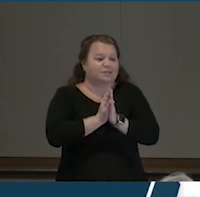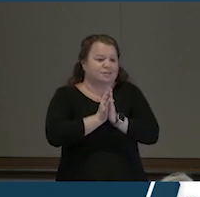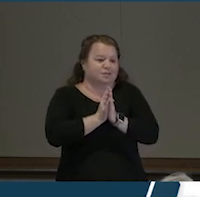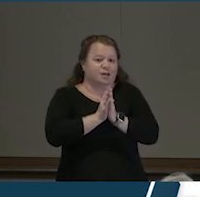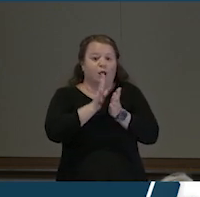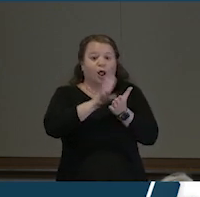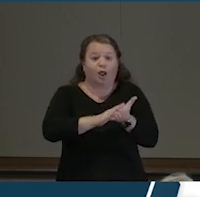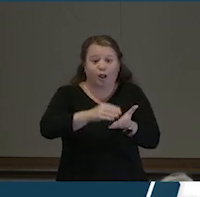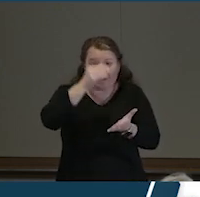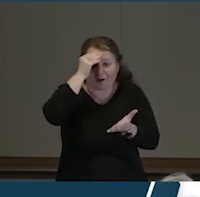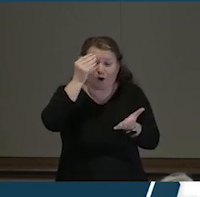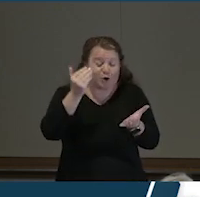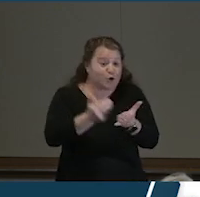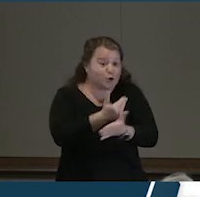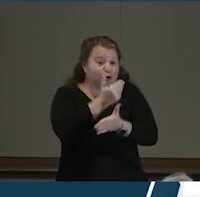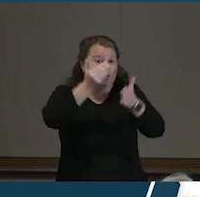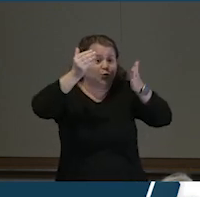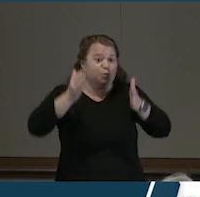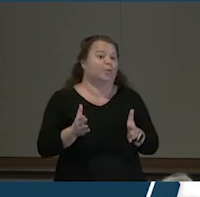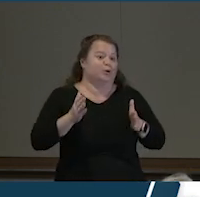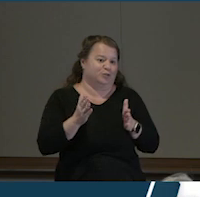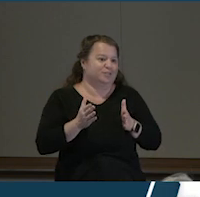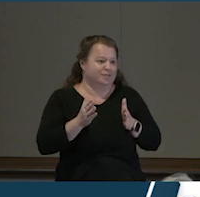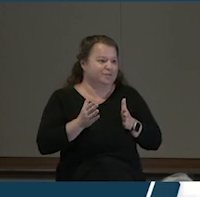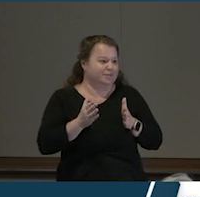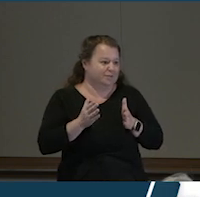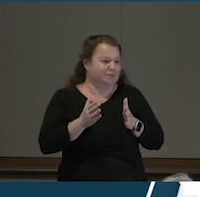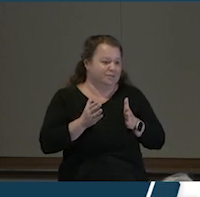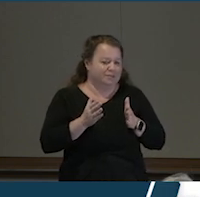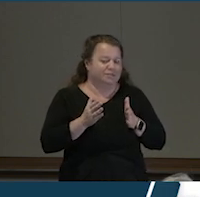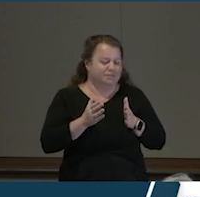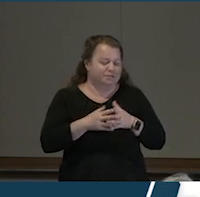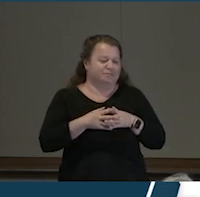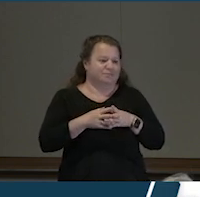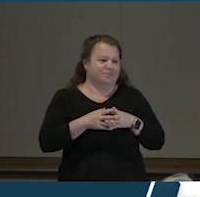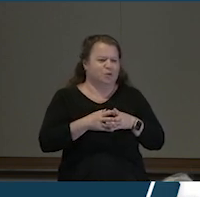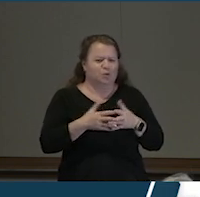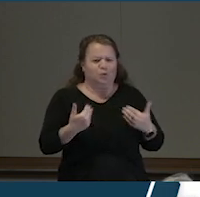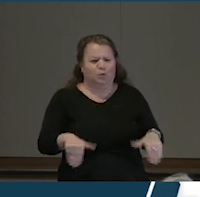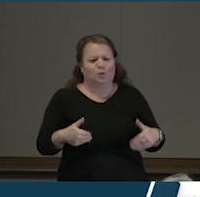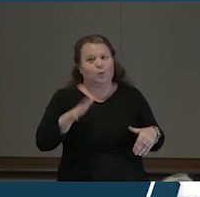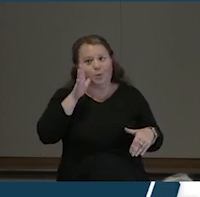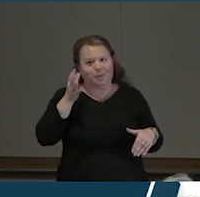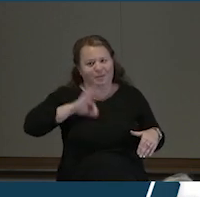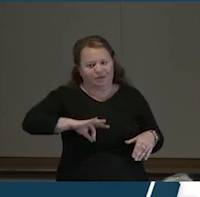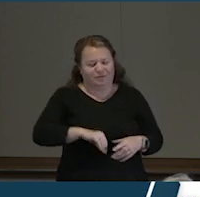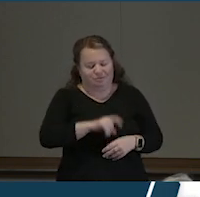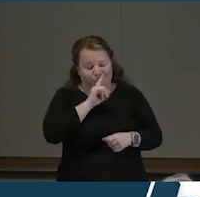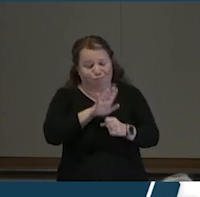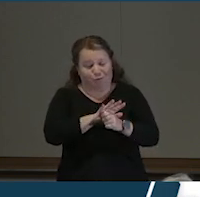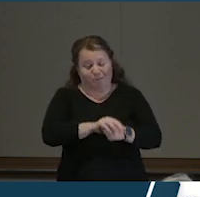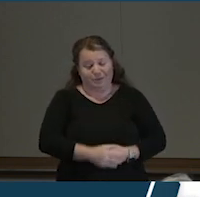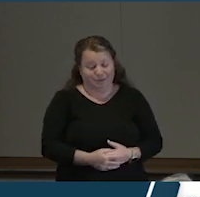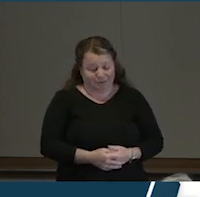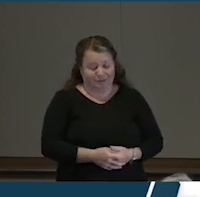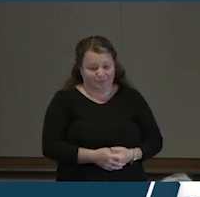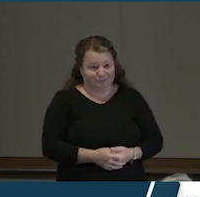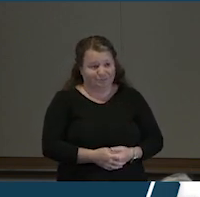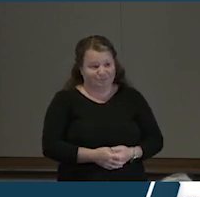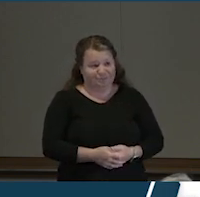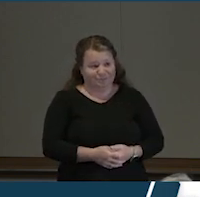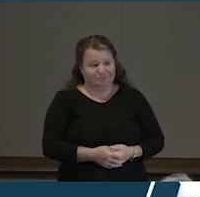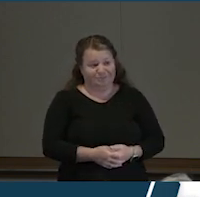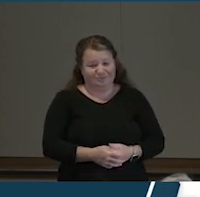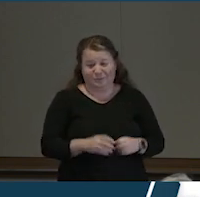one person that you did not come here knowing. And there will be so much benefit in that, I promise you. Hands down, I really have no